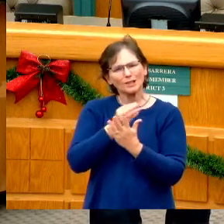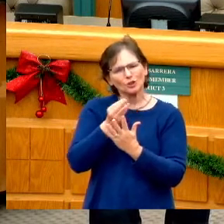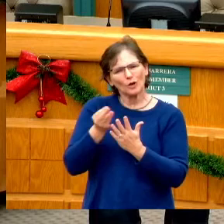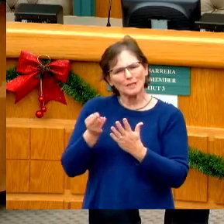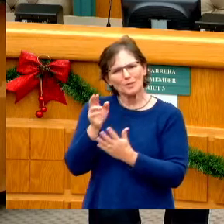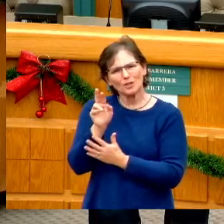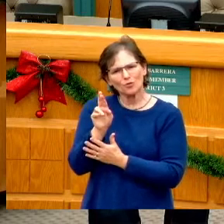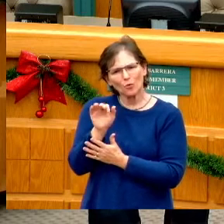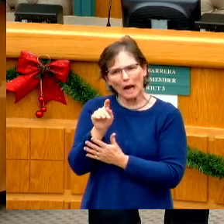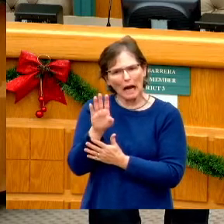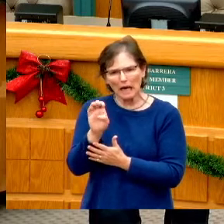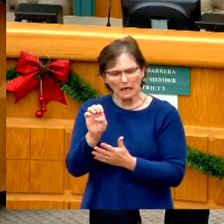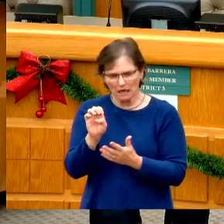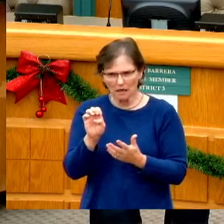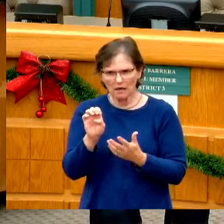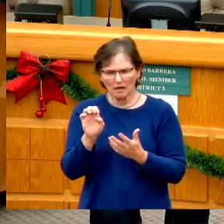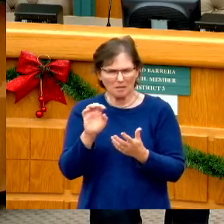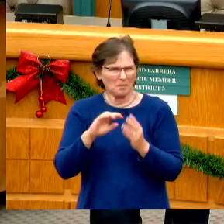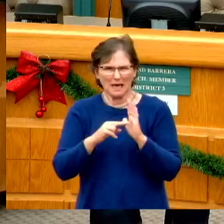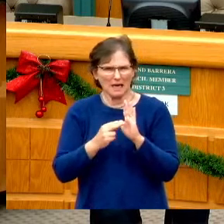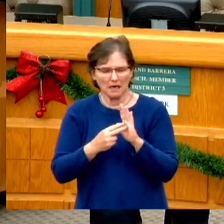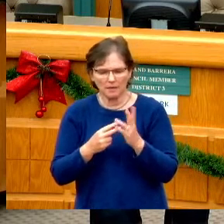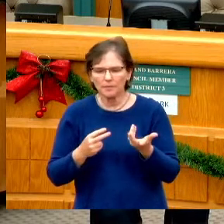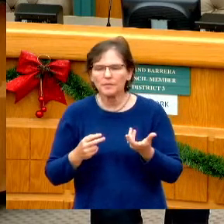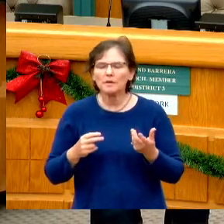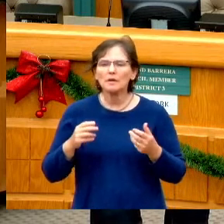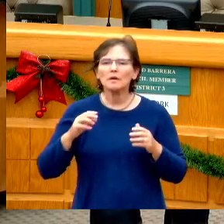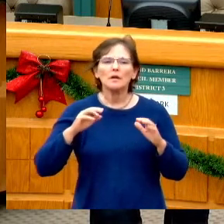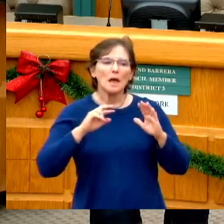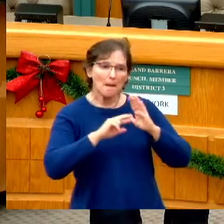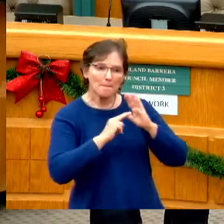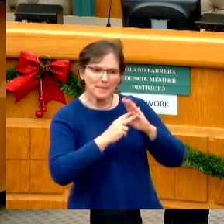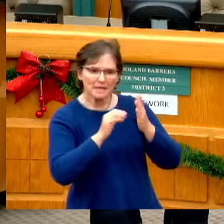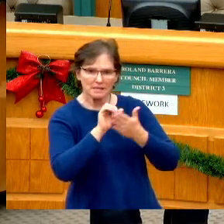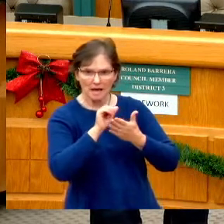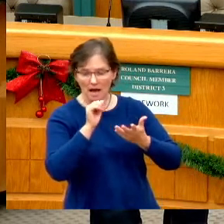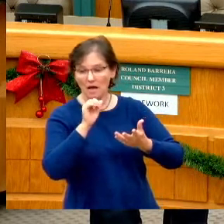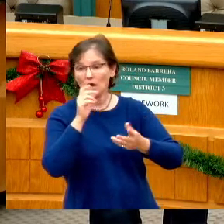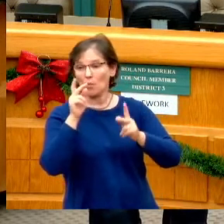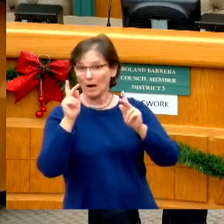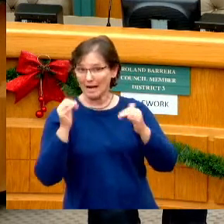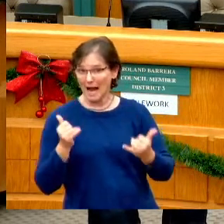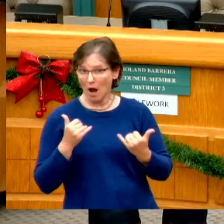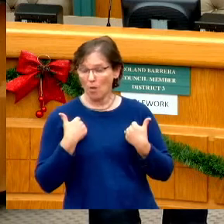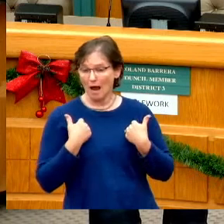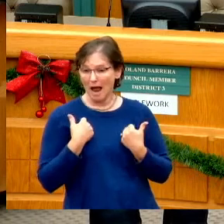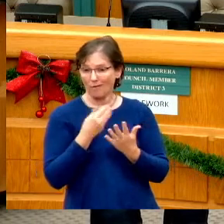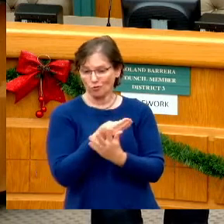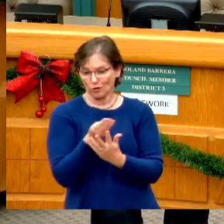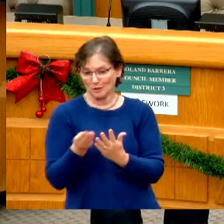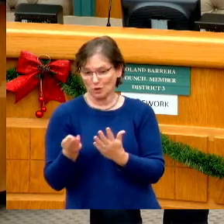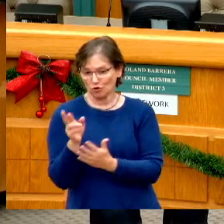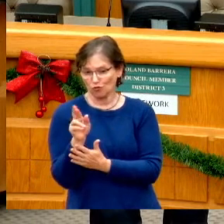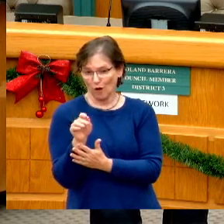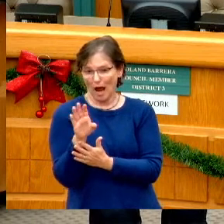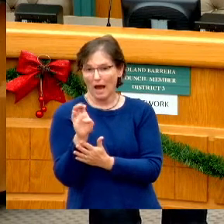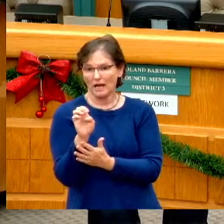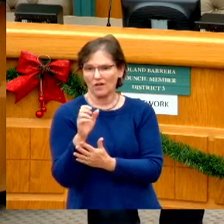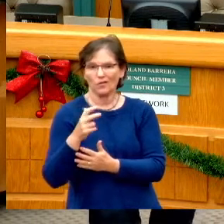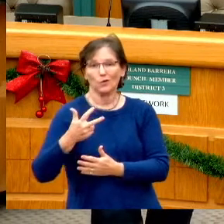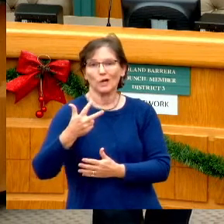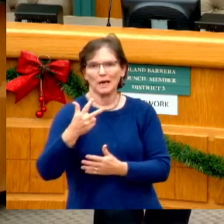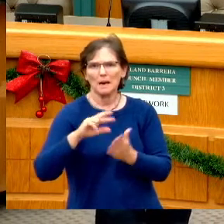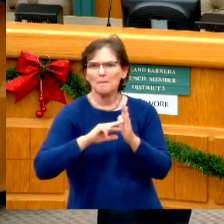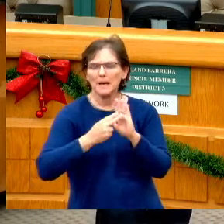COVID, they're transmitting it to 1 to 2 people on average, but more likely 1 than 2, which results